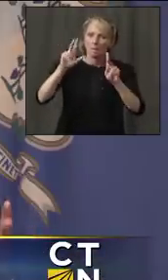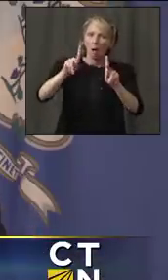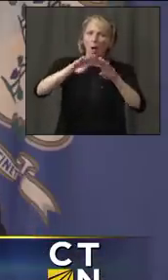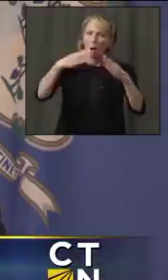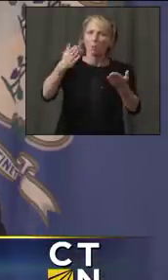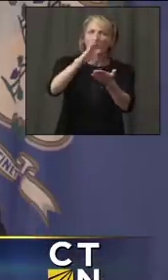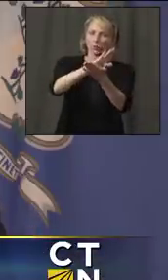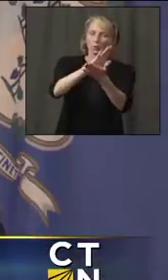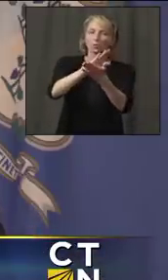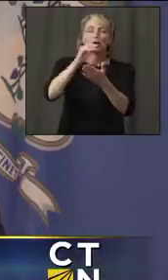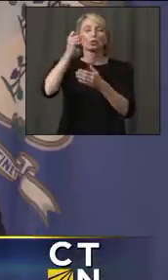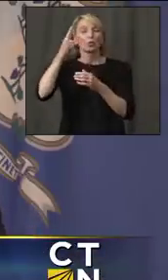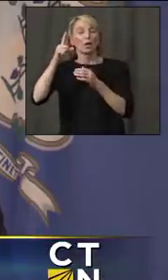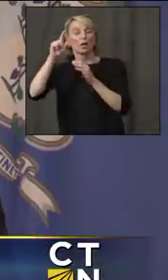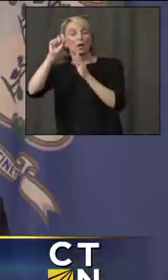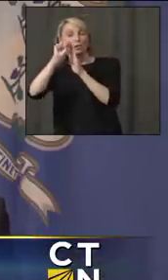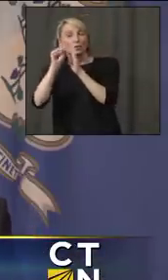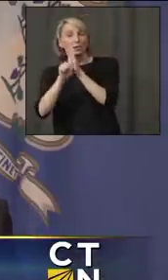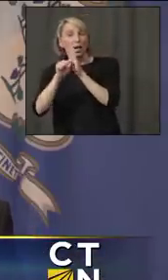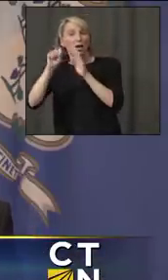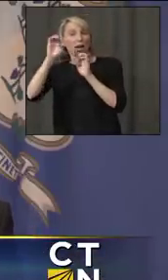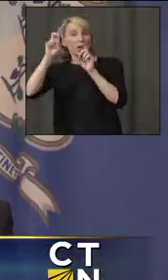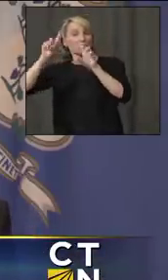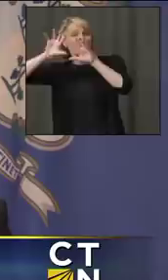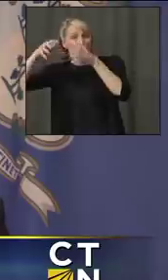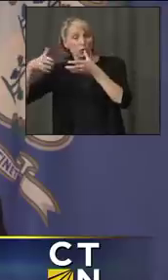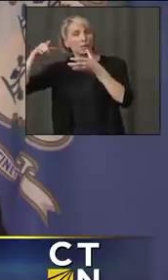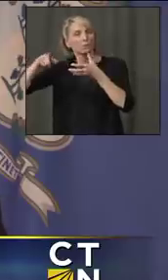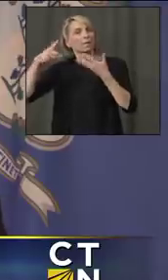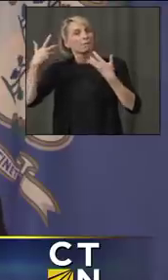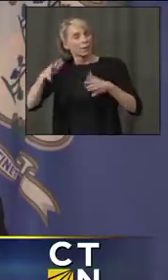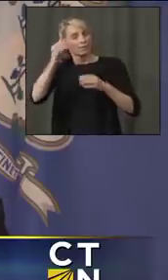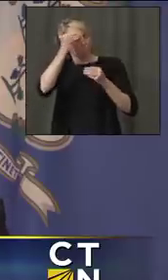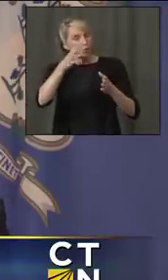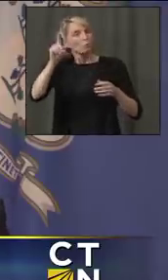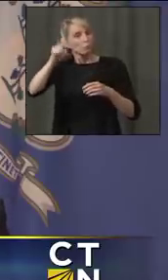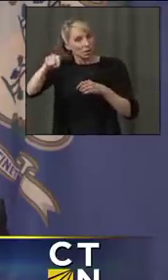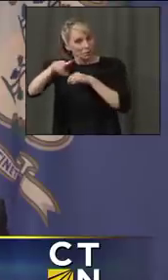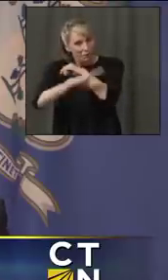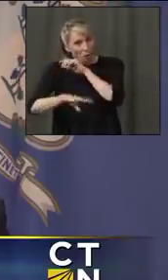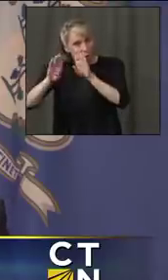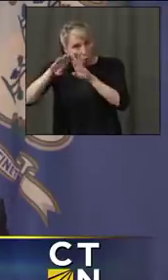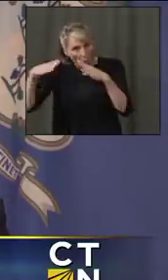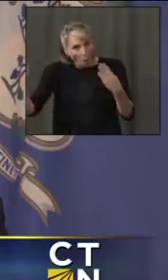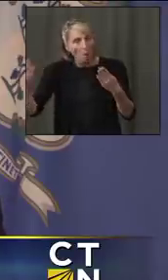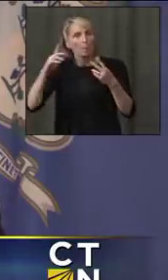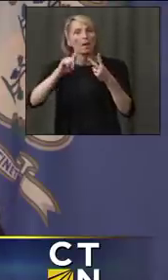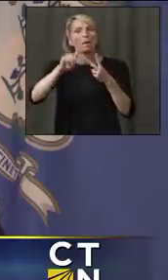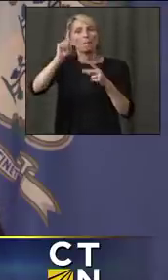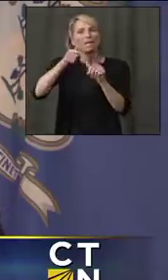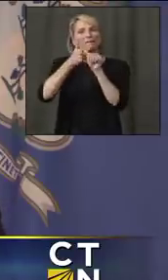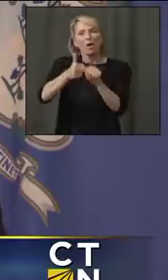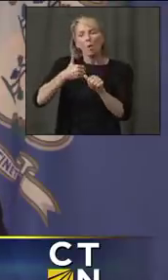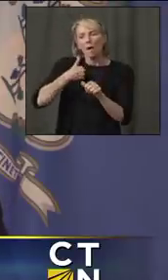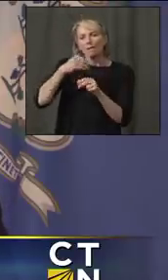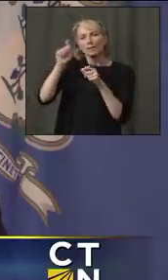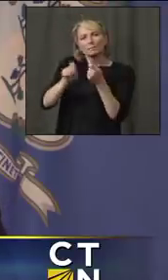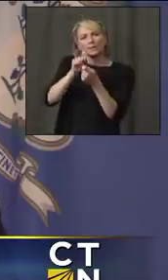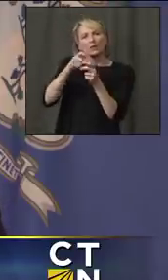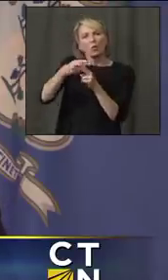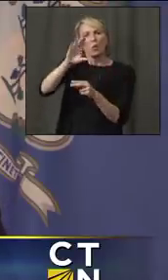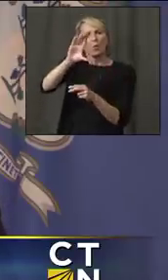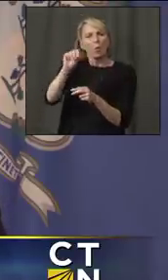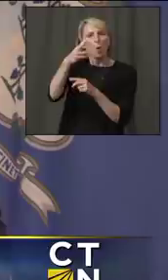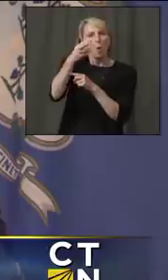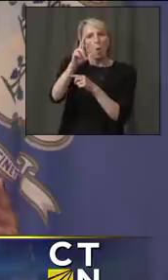classroom. We're going to do this survey that he pointed out in terms of we get a better idea of how many kids are going to be in the classroom, how many are going to be